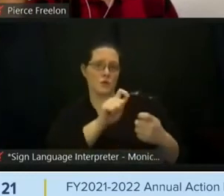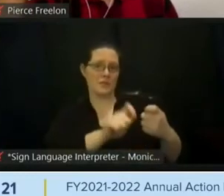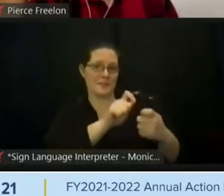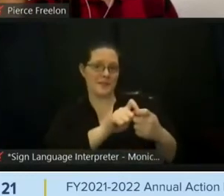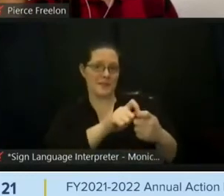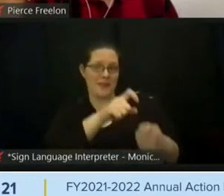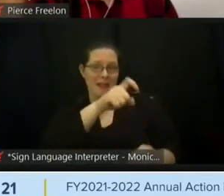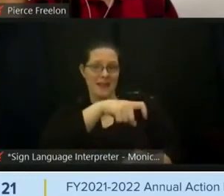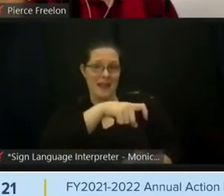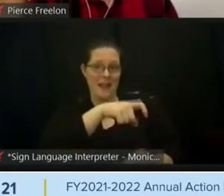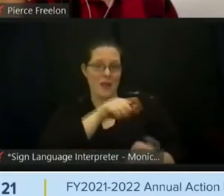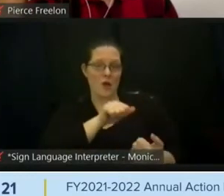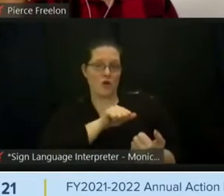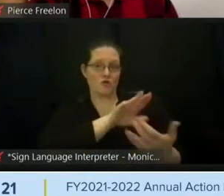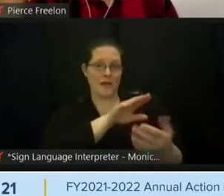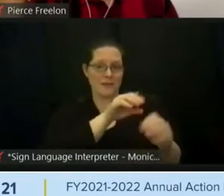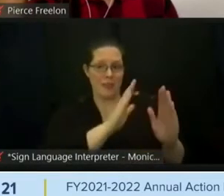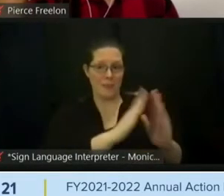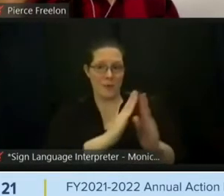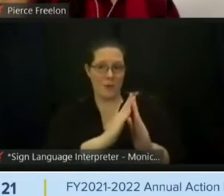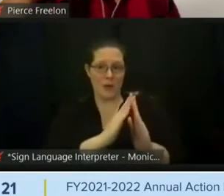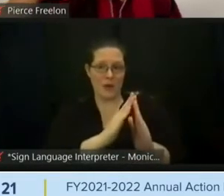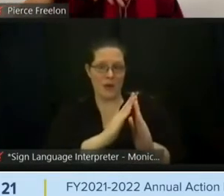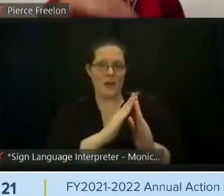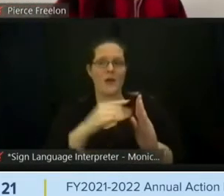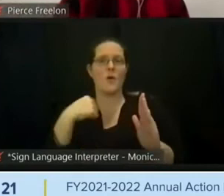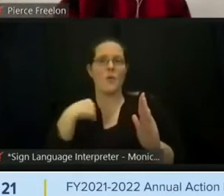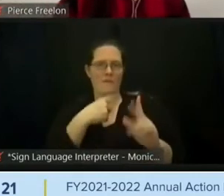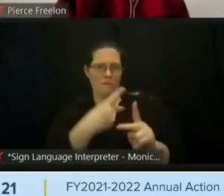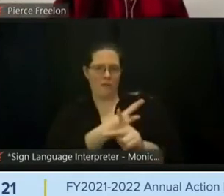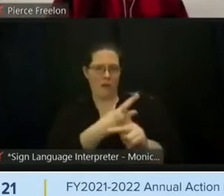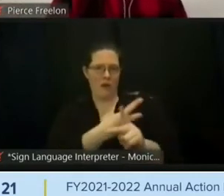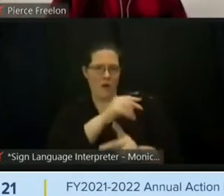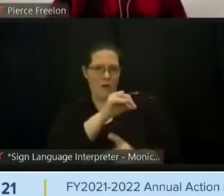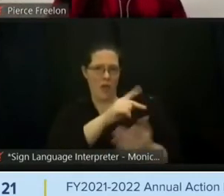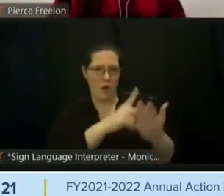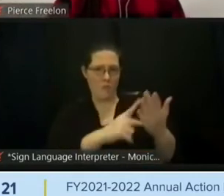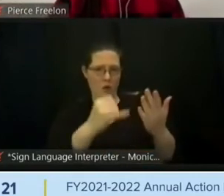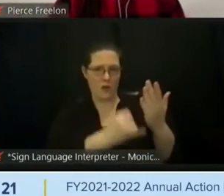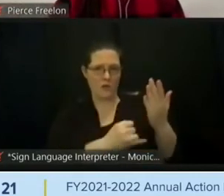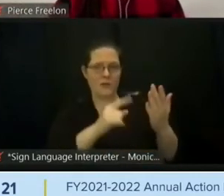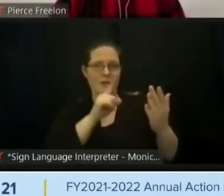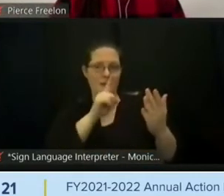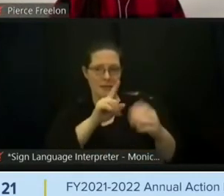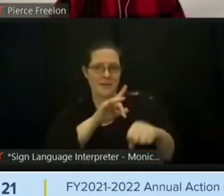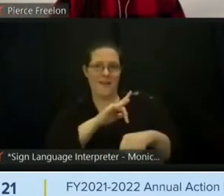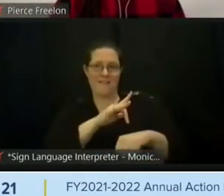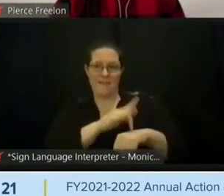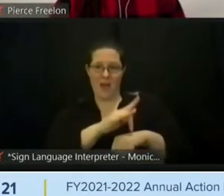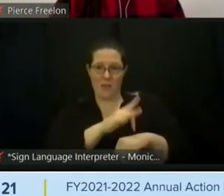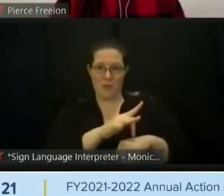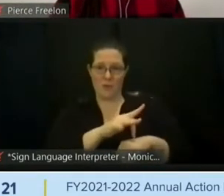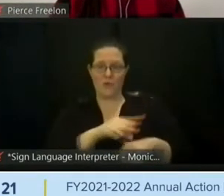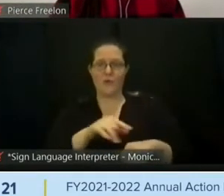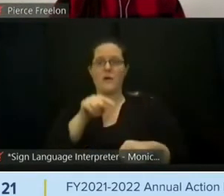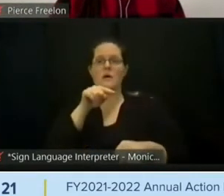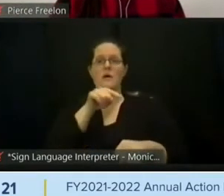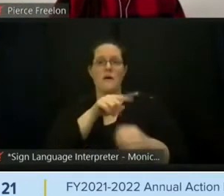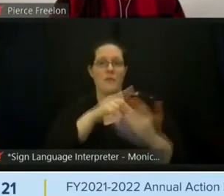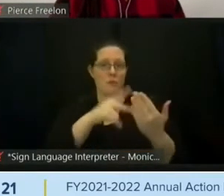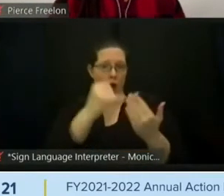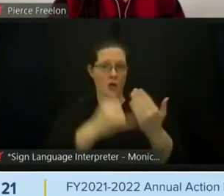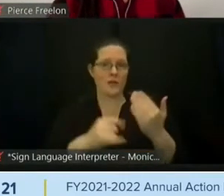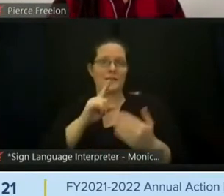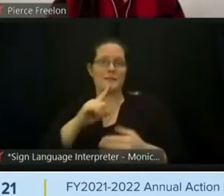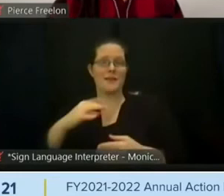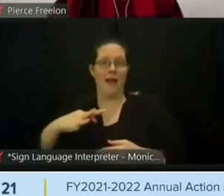in that community, we have to ascertain whether the project is developed, the project is eligible,